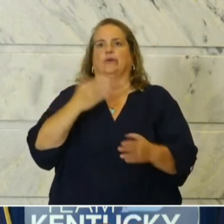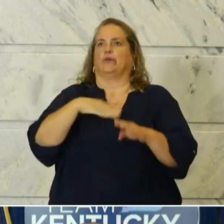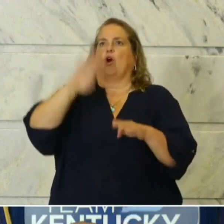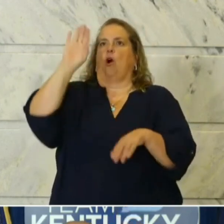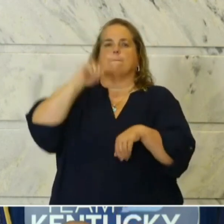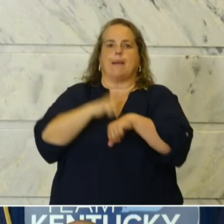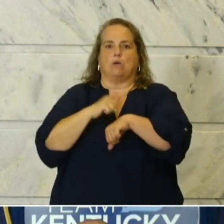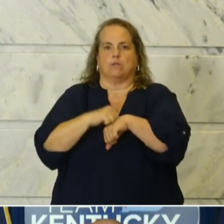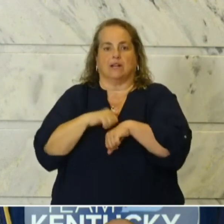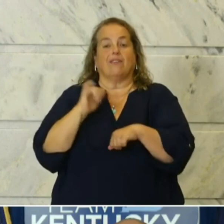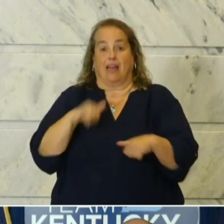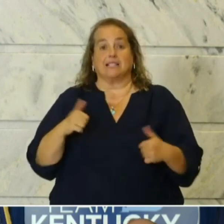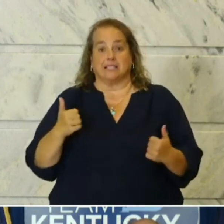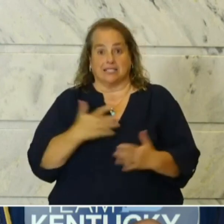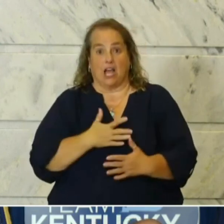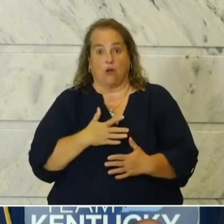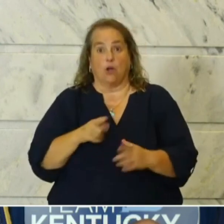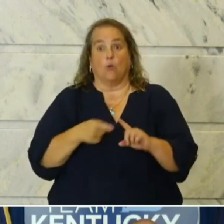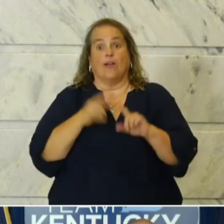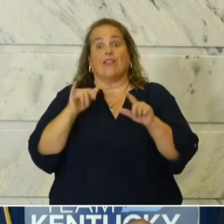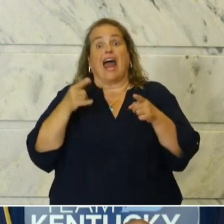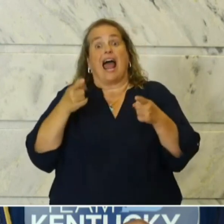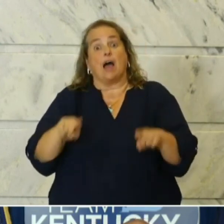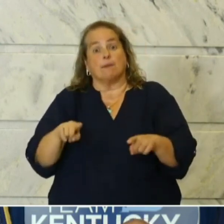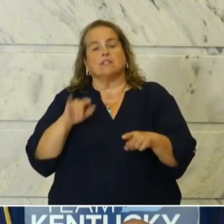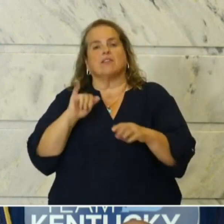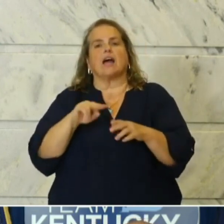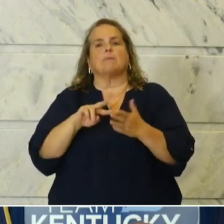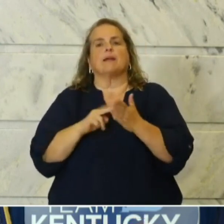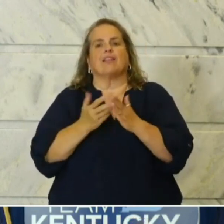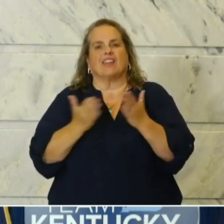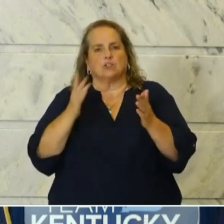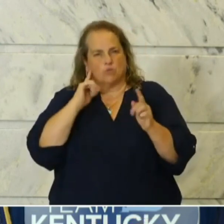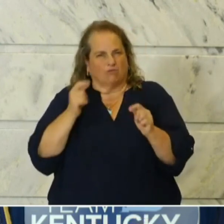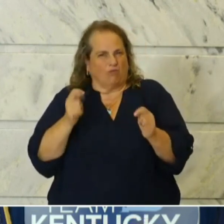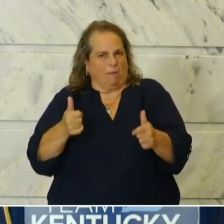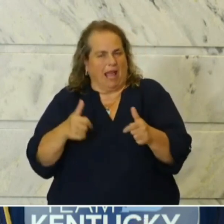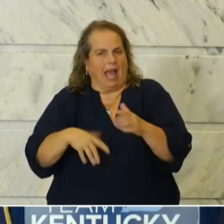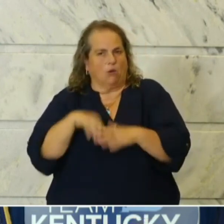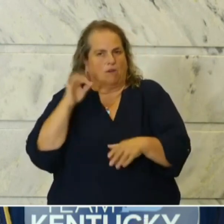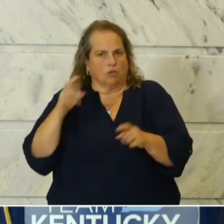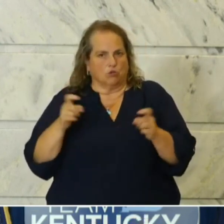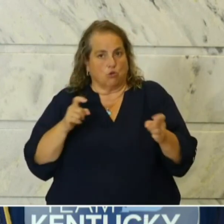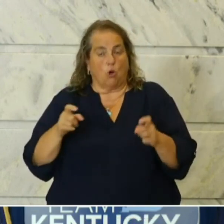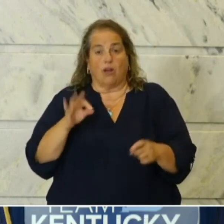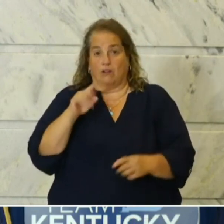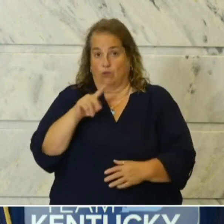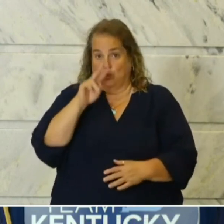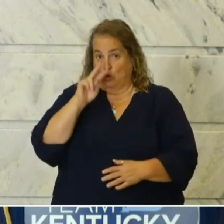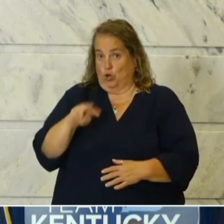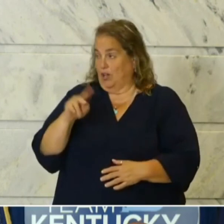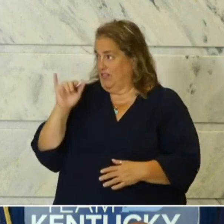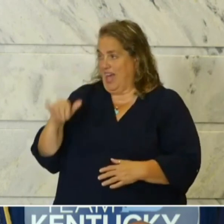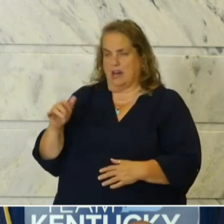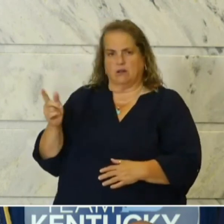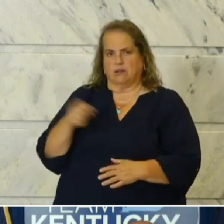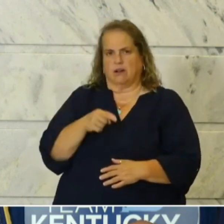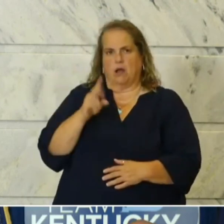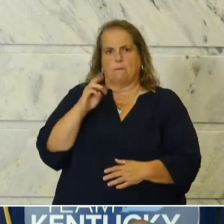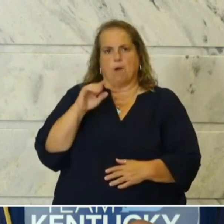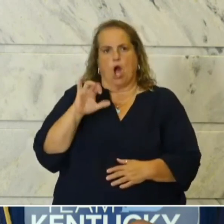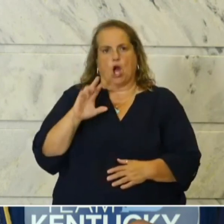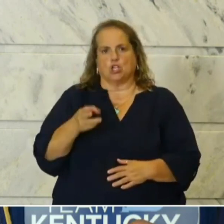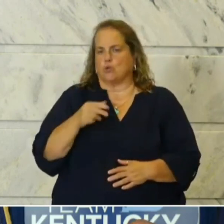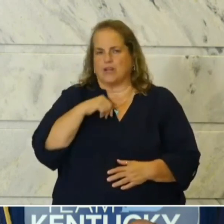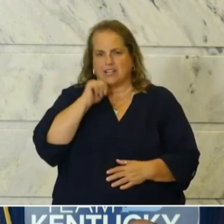That's scary, because when that happens, that's when things rapidly get out of control. And if you look at those down there, that was back in March. That's when we didn't know